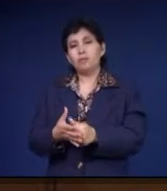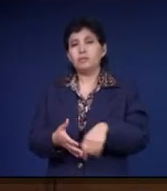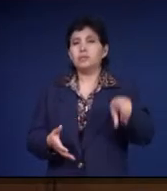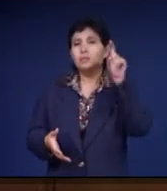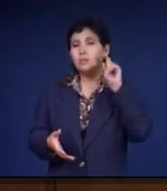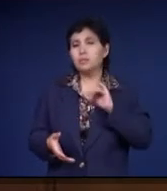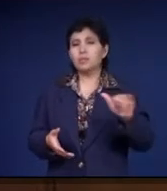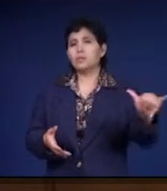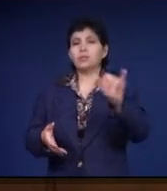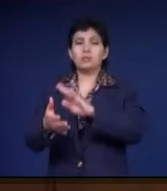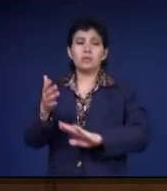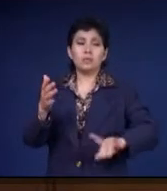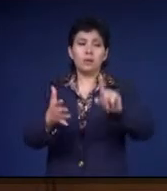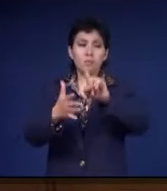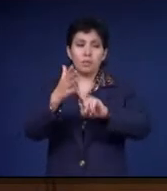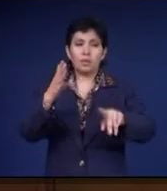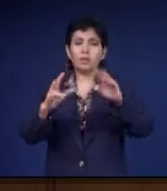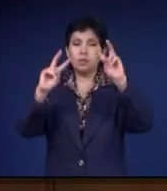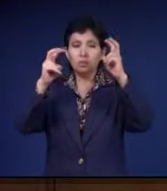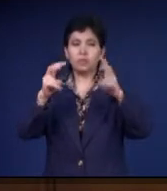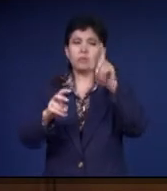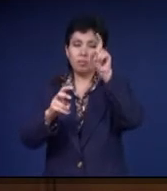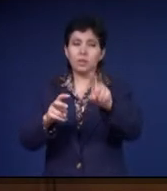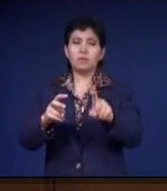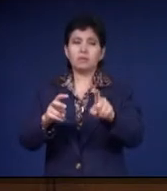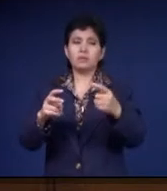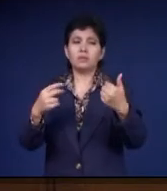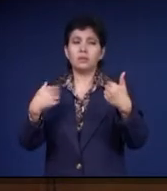orientation. These are some of the sensitive issues you have to